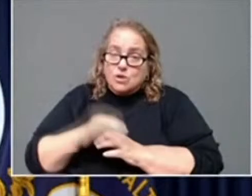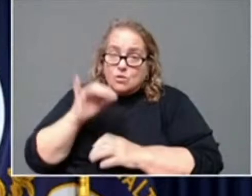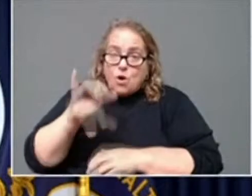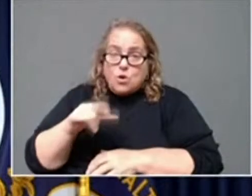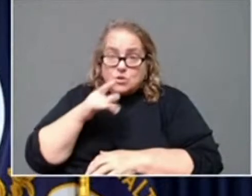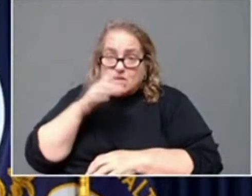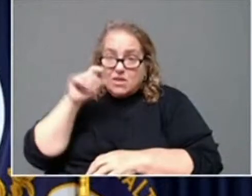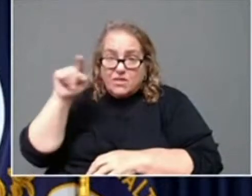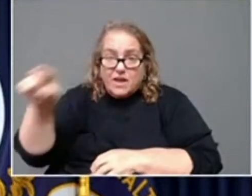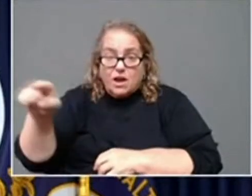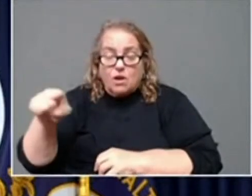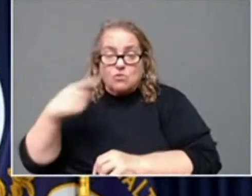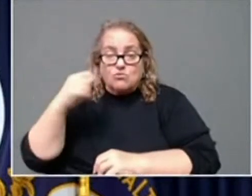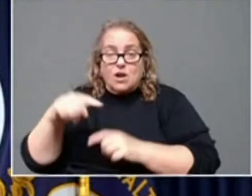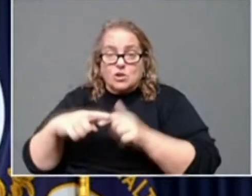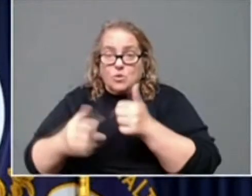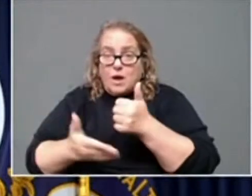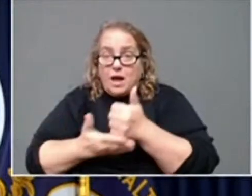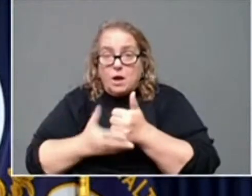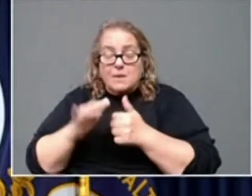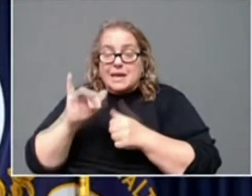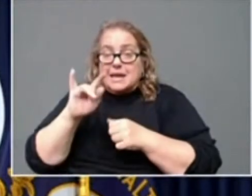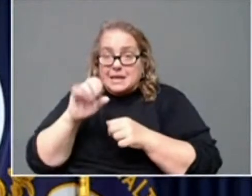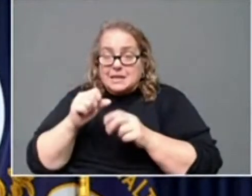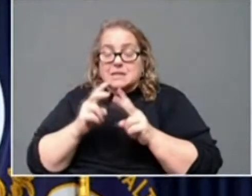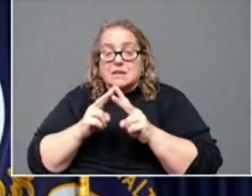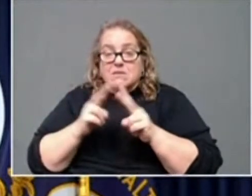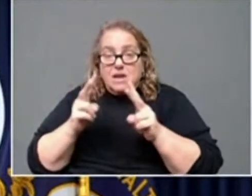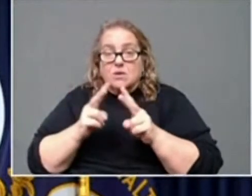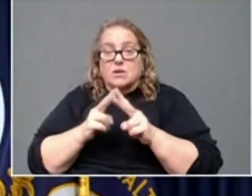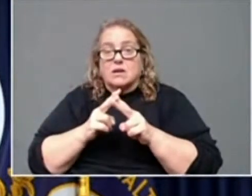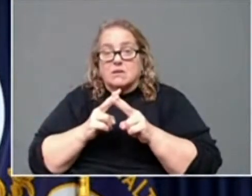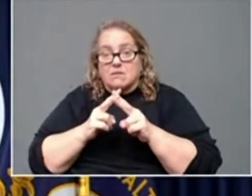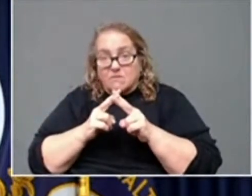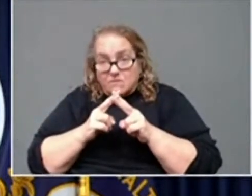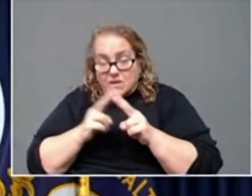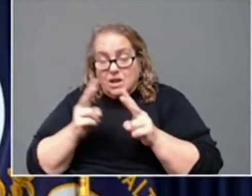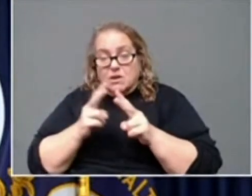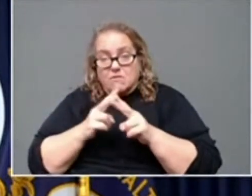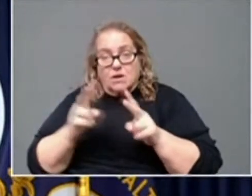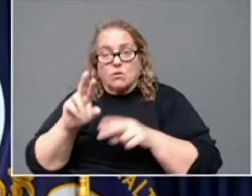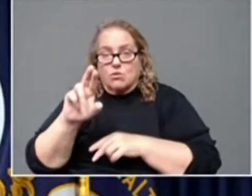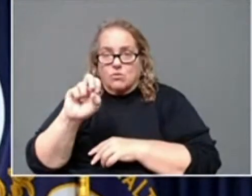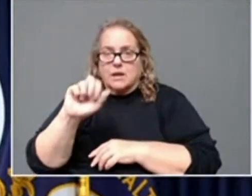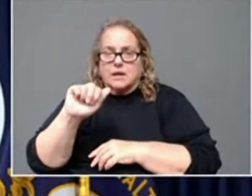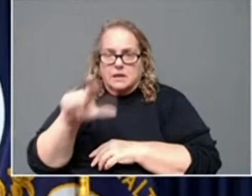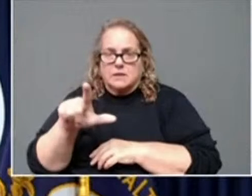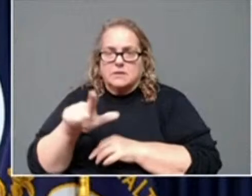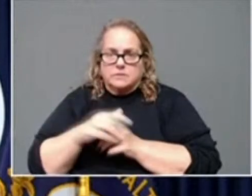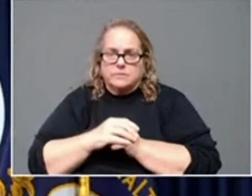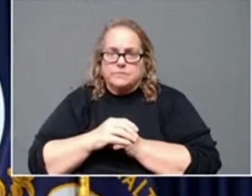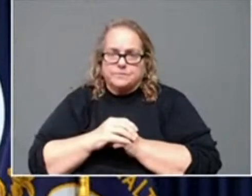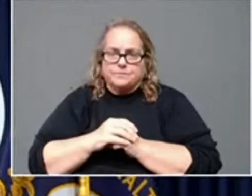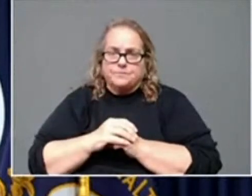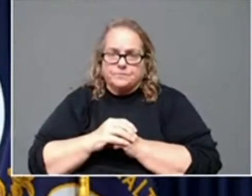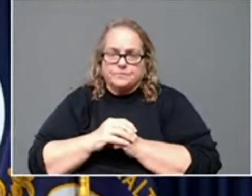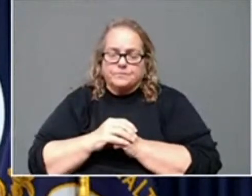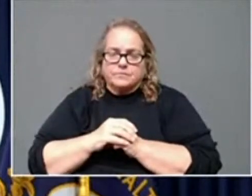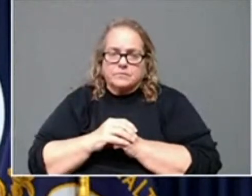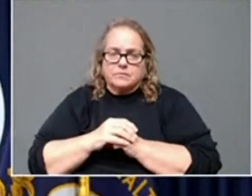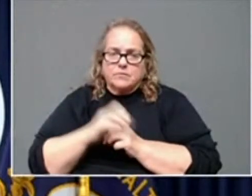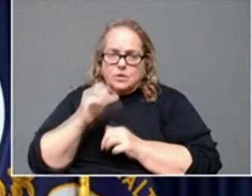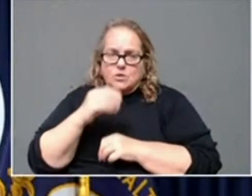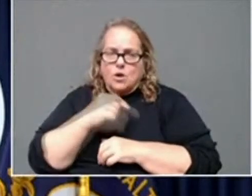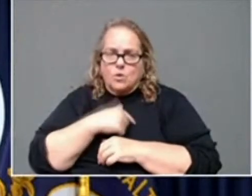trying to help. It is very, very, very real. And so we're going to need